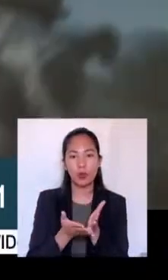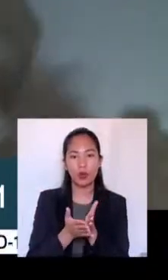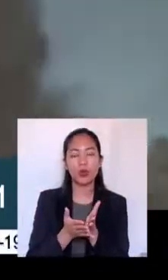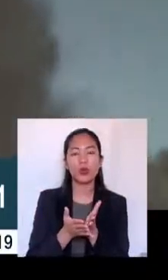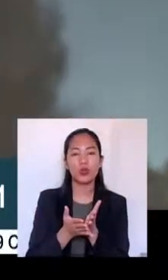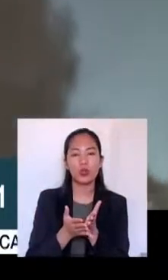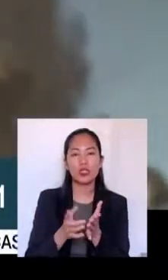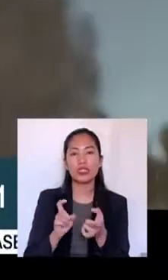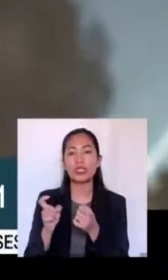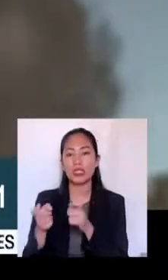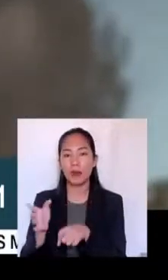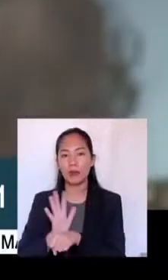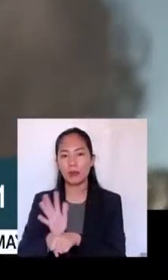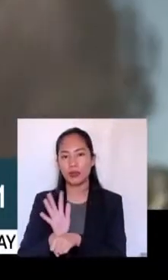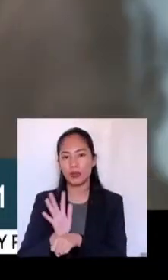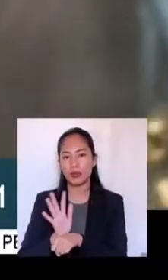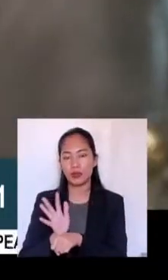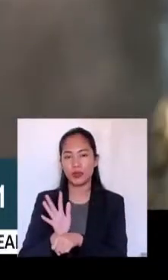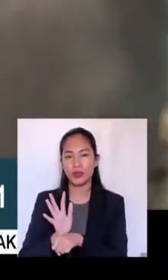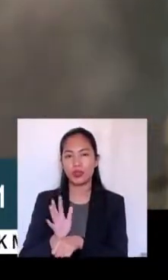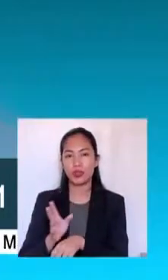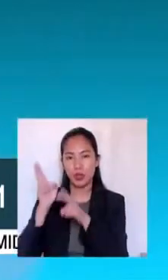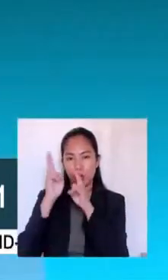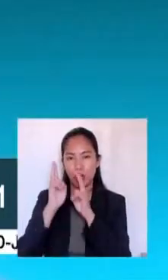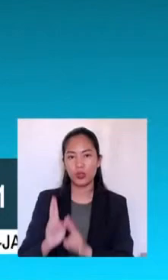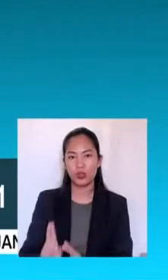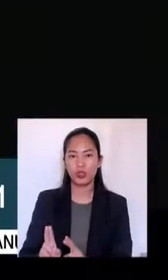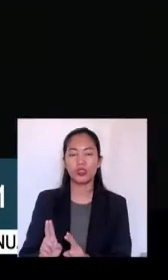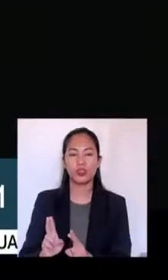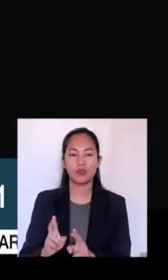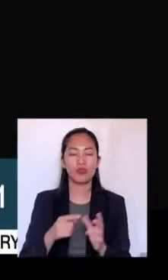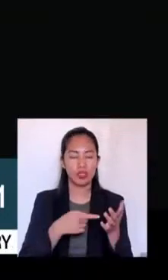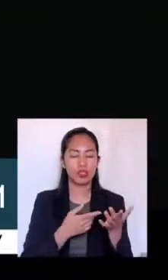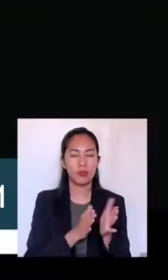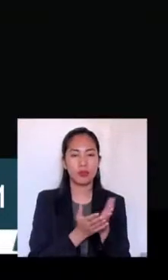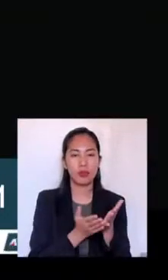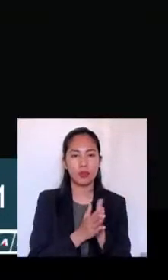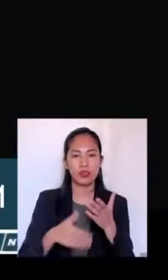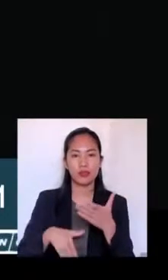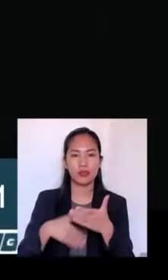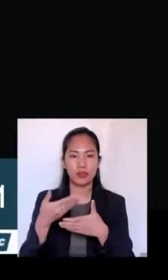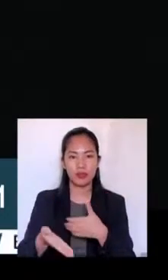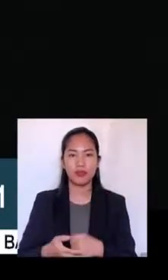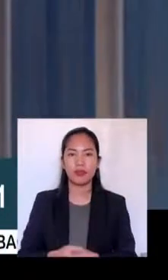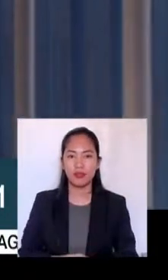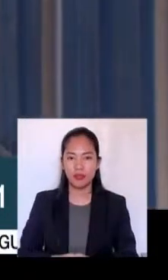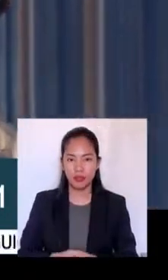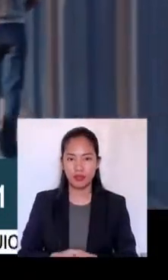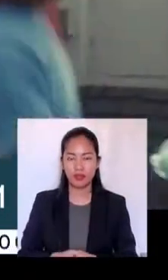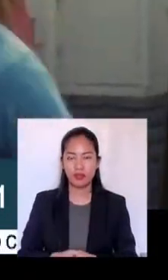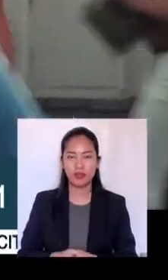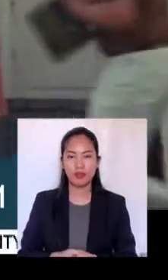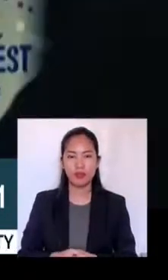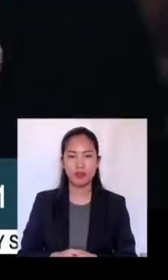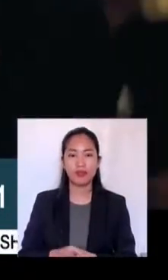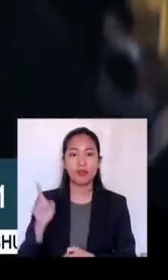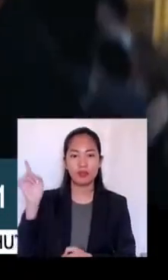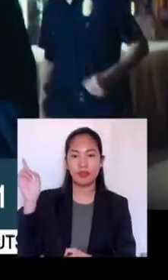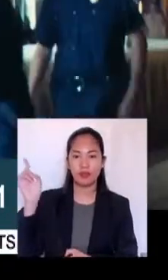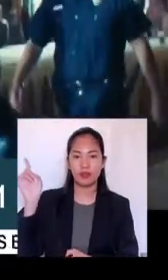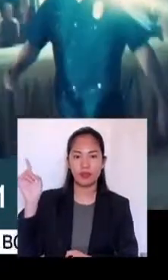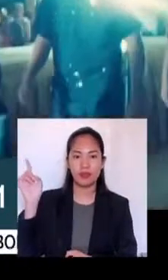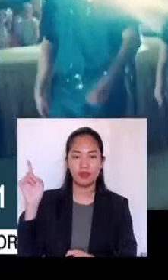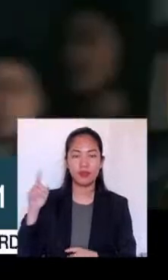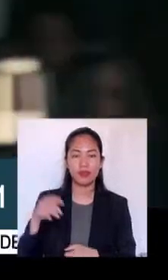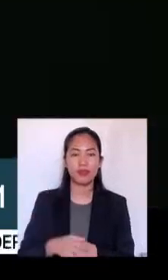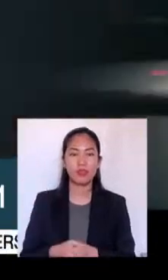and thought-provoking homage to the source material. Seven. Licorice Pizza. Paul Thomas Anderson gives us a coming-of-age